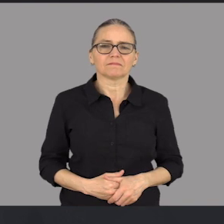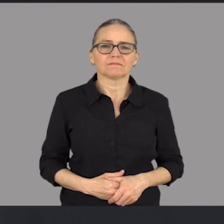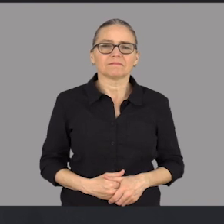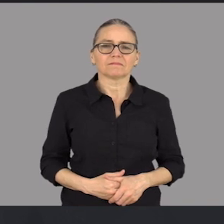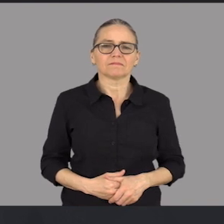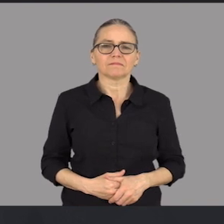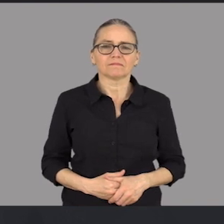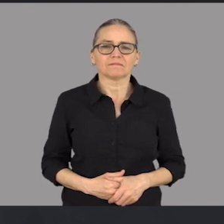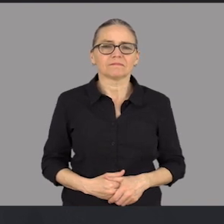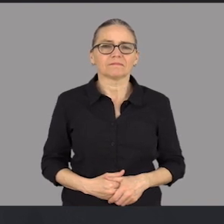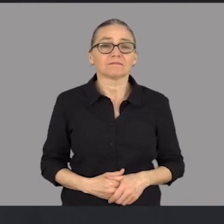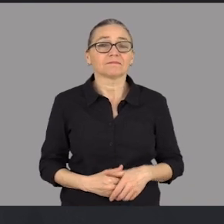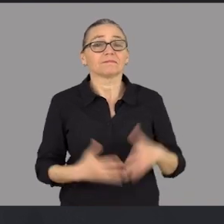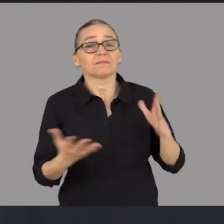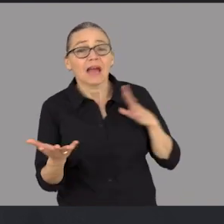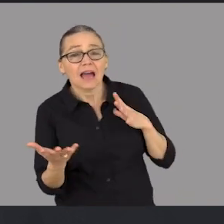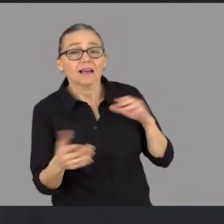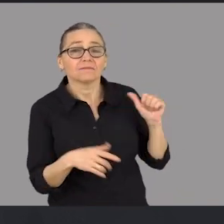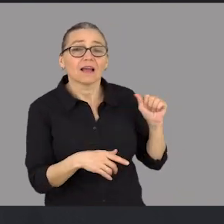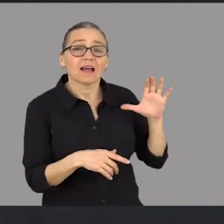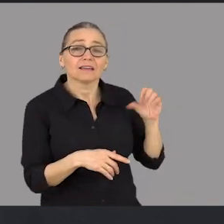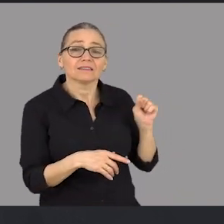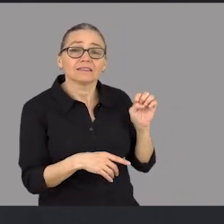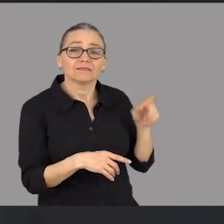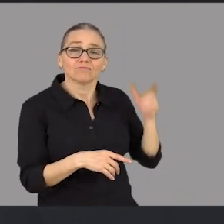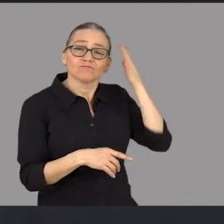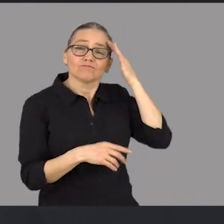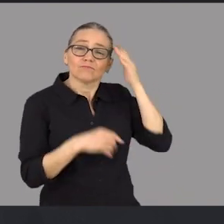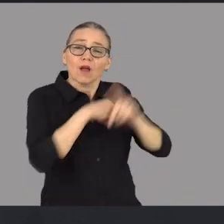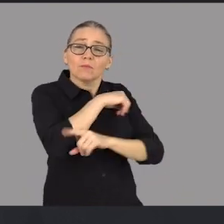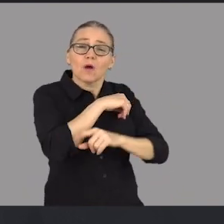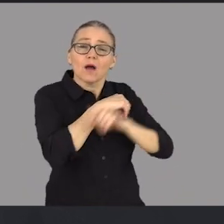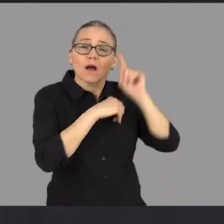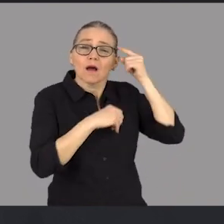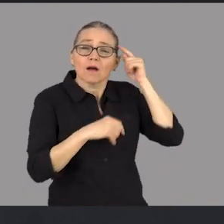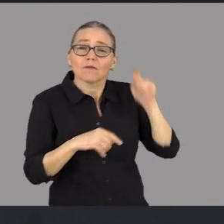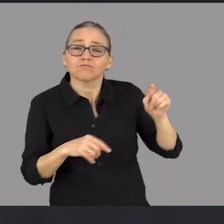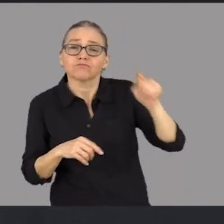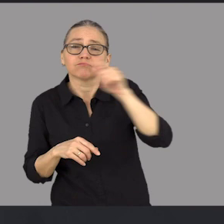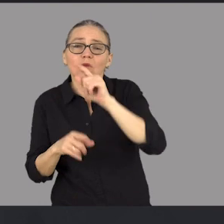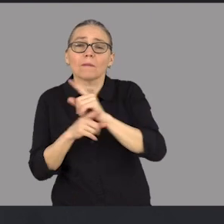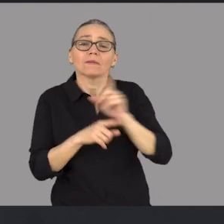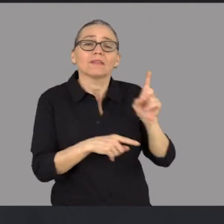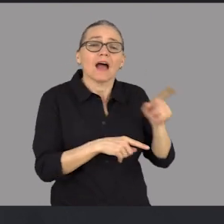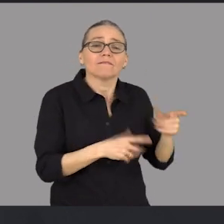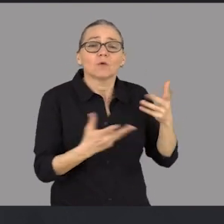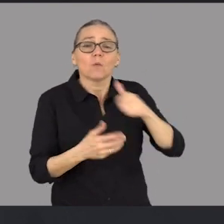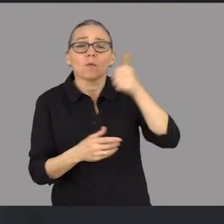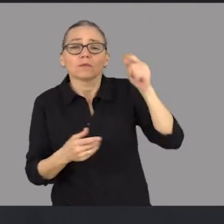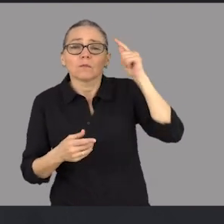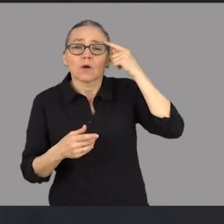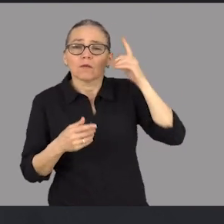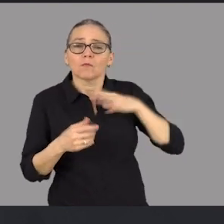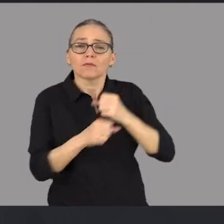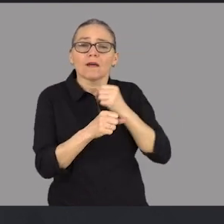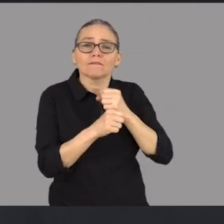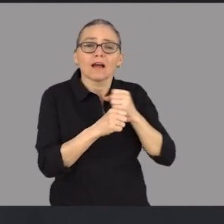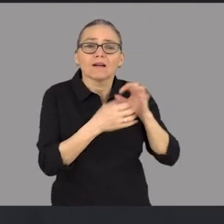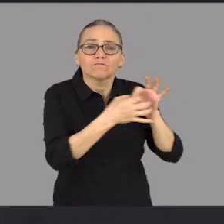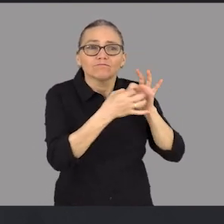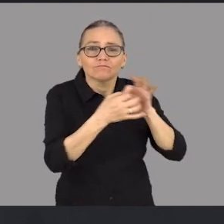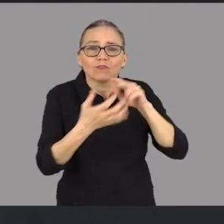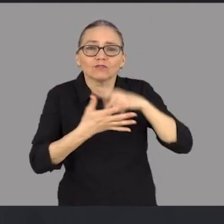there isn't currently a registry, but within CASE, we do recognize champion employers such as